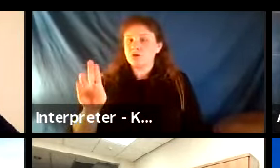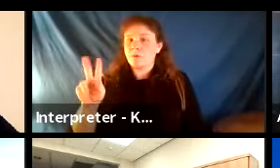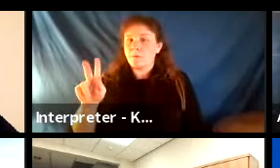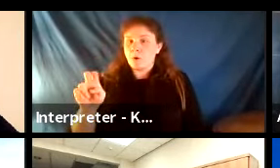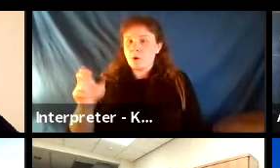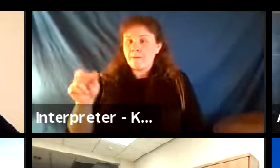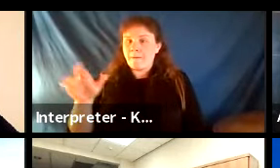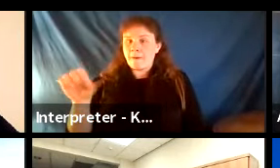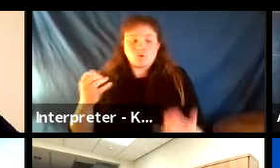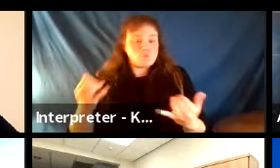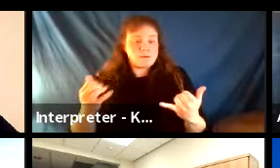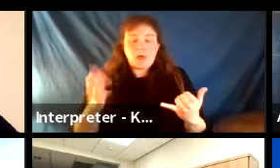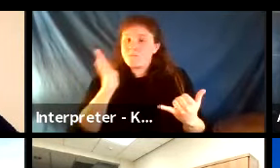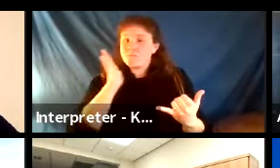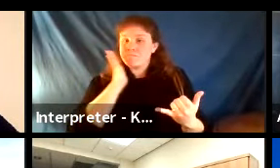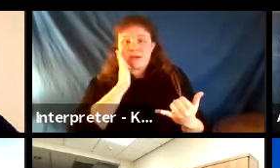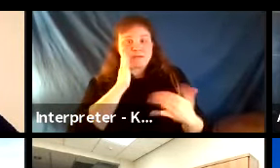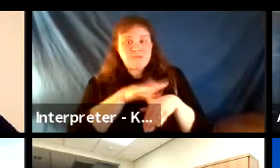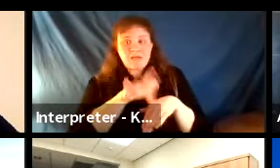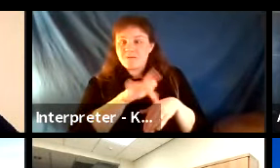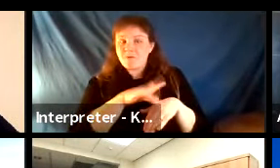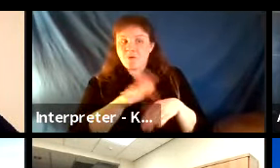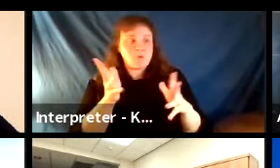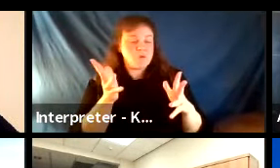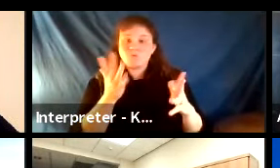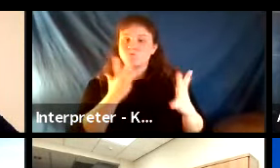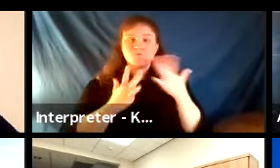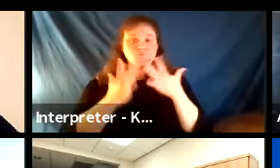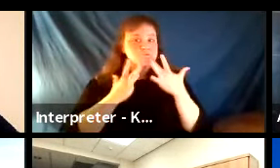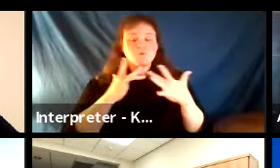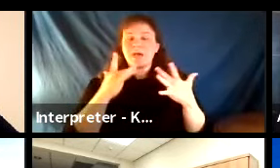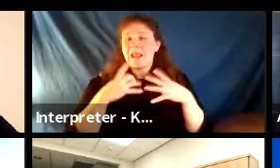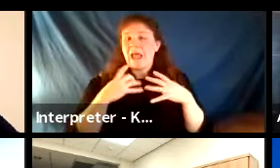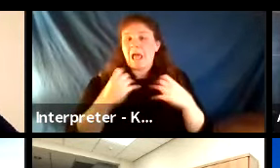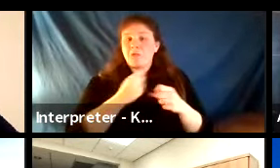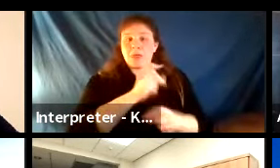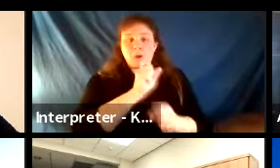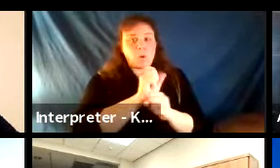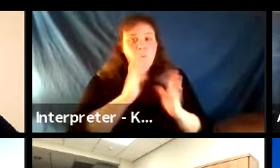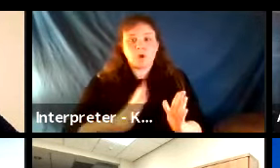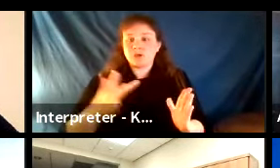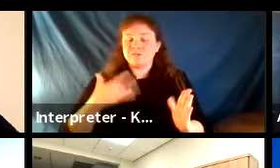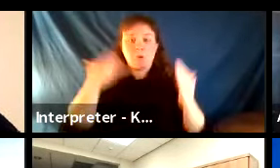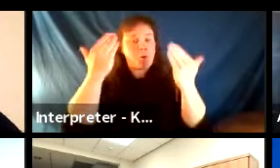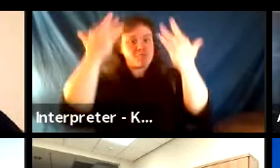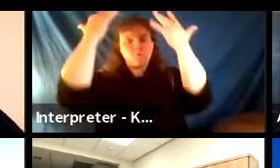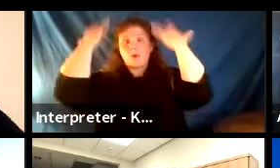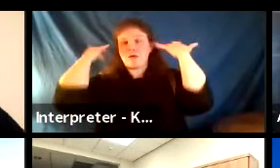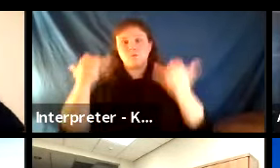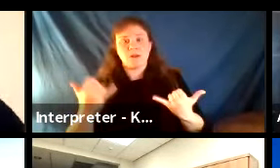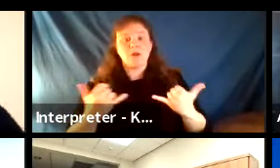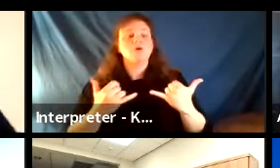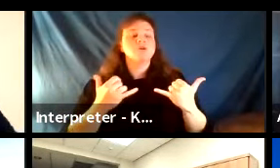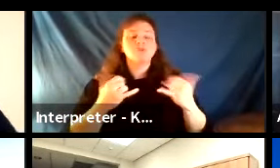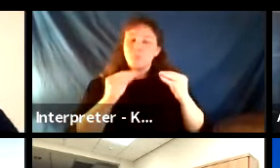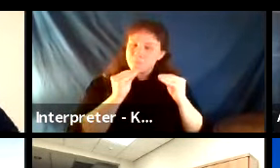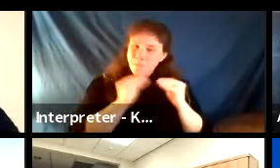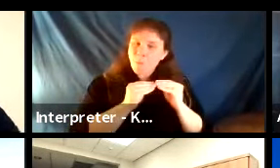not ICU beds. Nurses and healthcare workers are at the breaking point right now. And so moving faster is incredibly